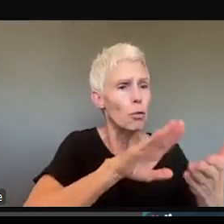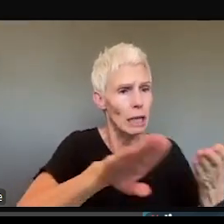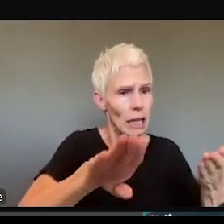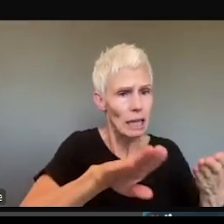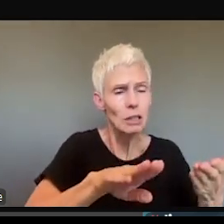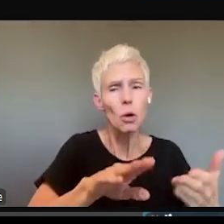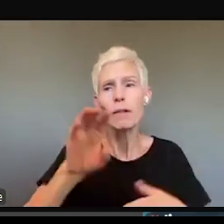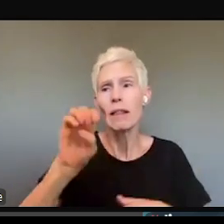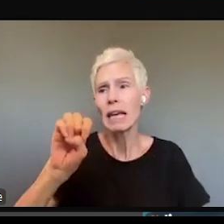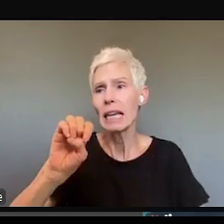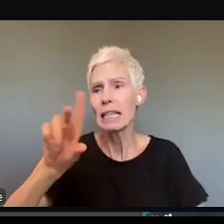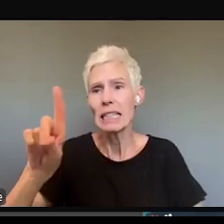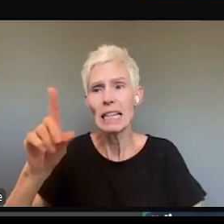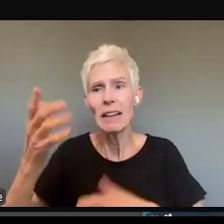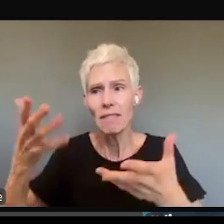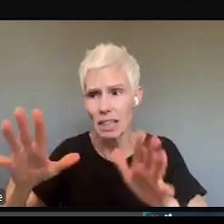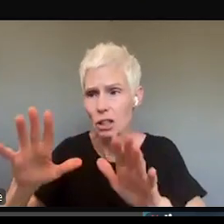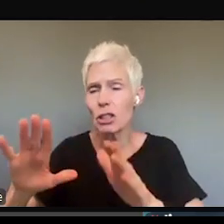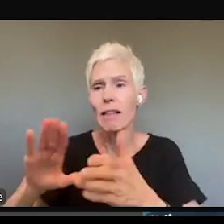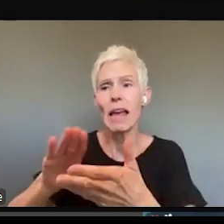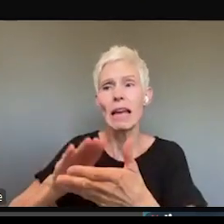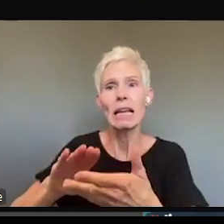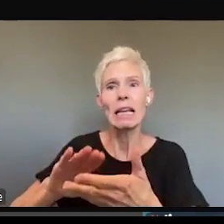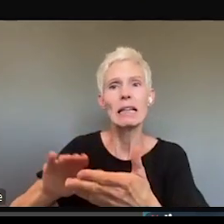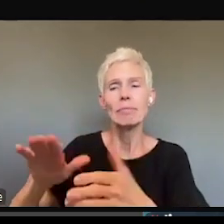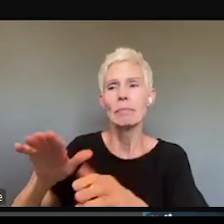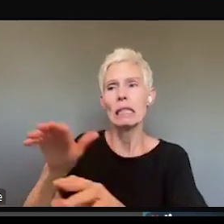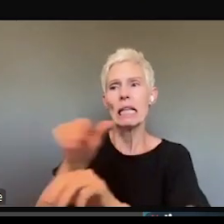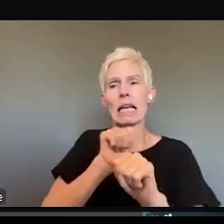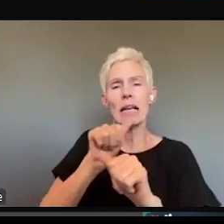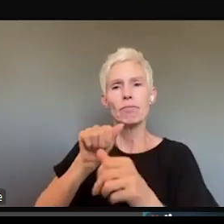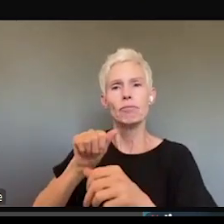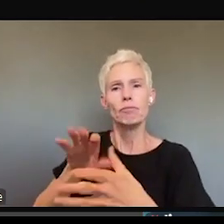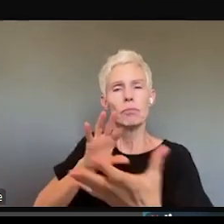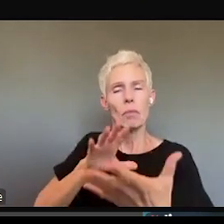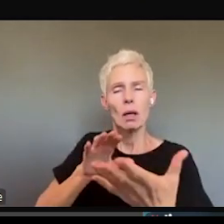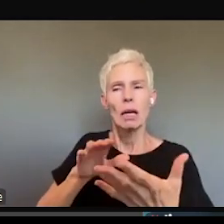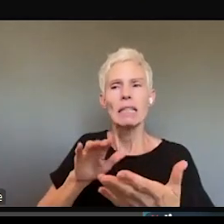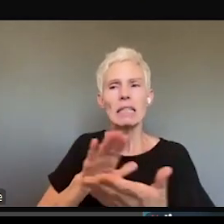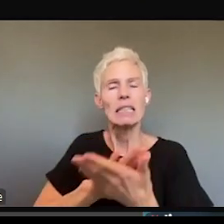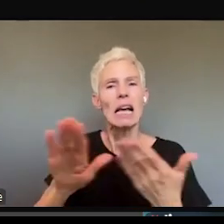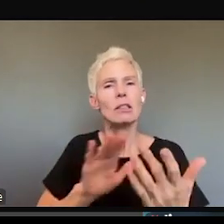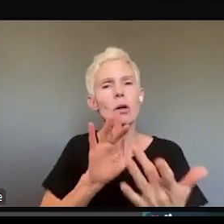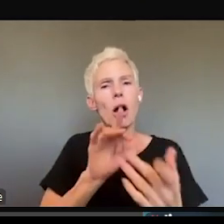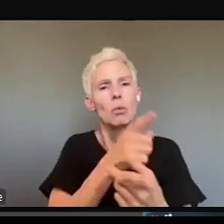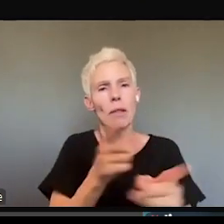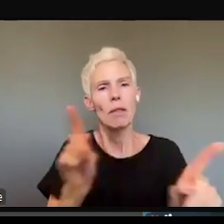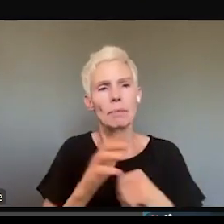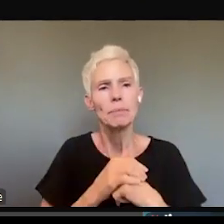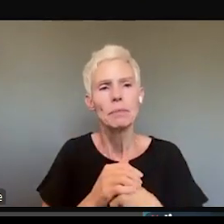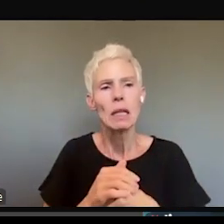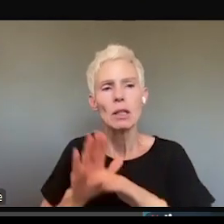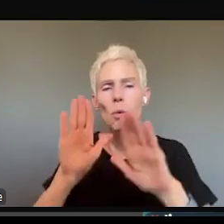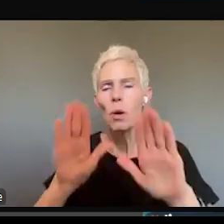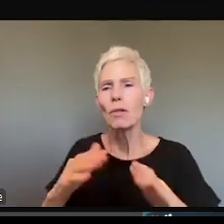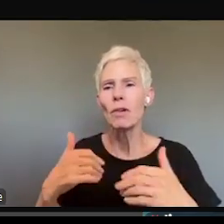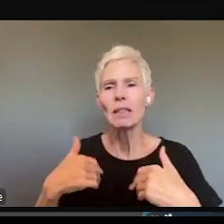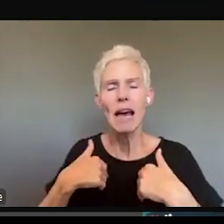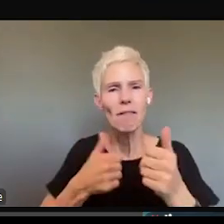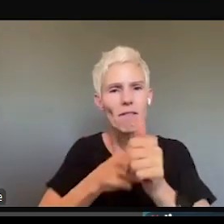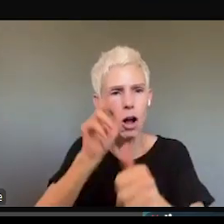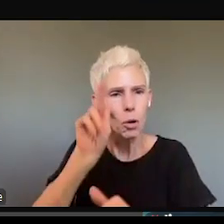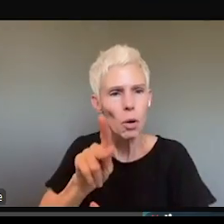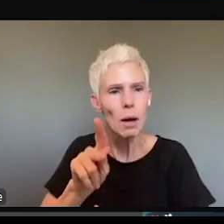emergency department. Yeah. Thank you. It's great to hear more from the perspective, right, where follow-ups are a little bit